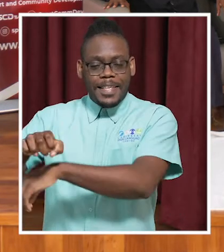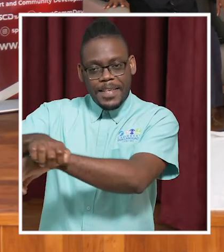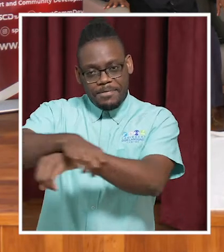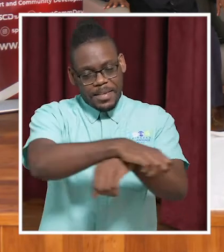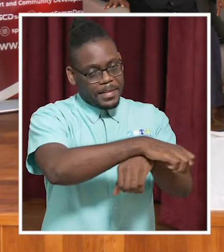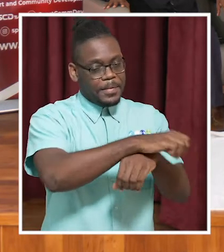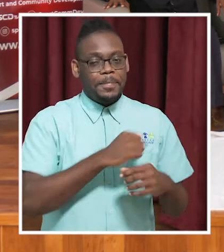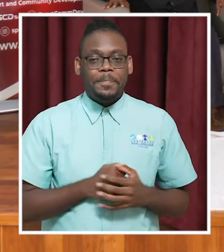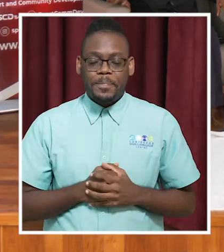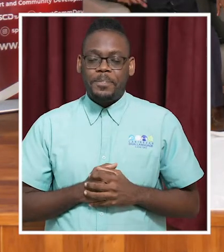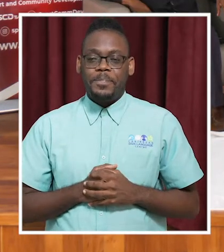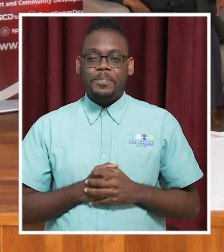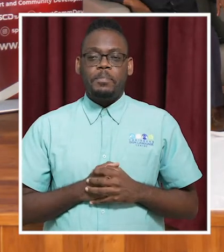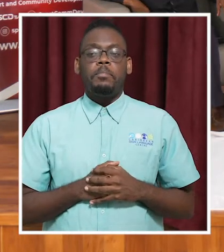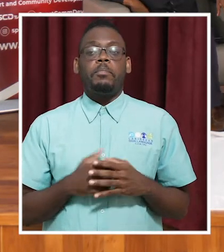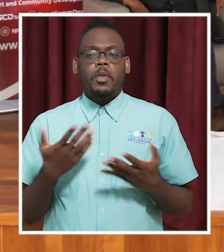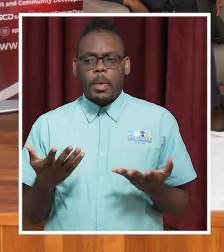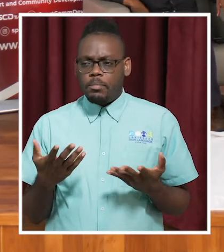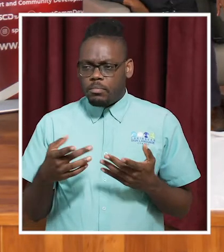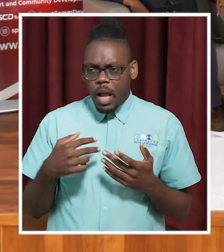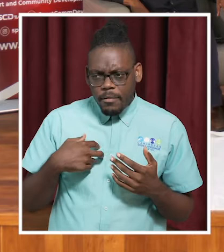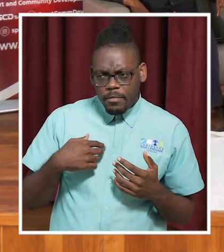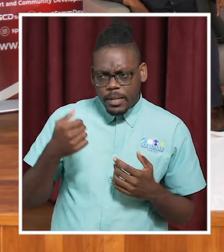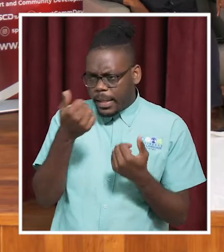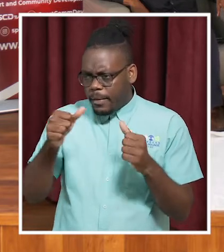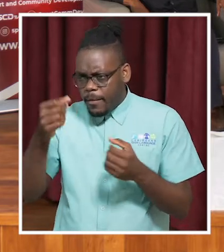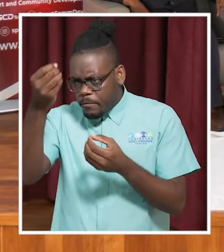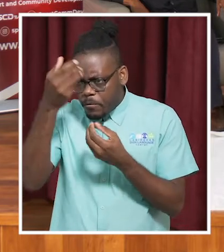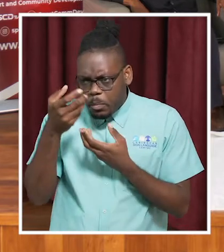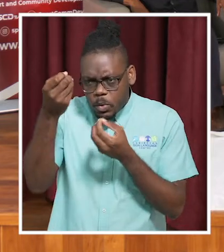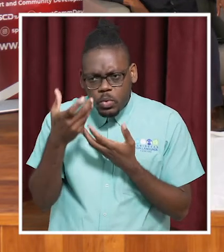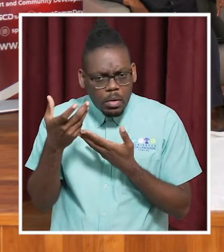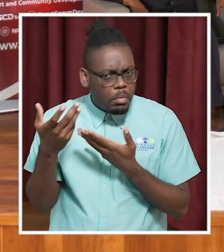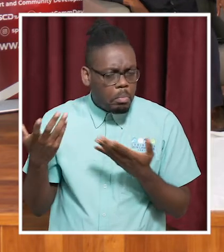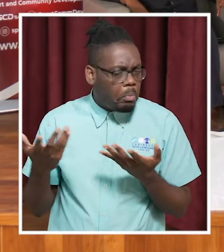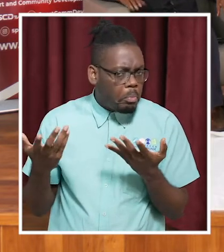with us your involvement in this particular area, please. So in